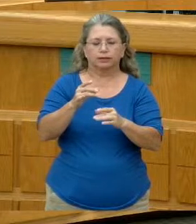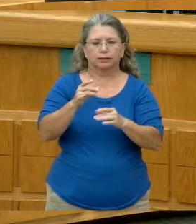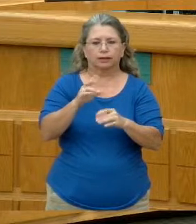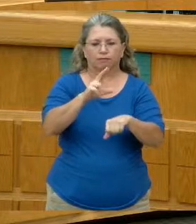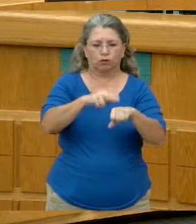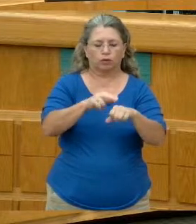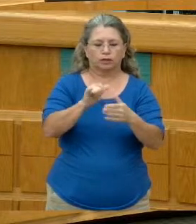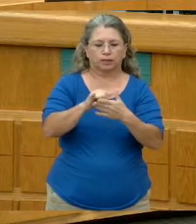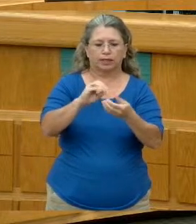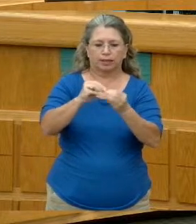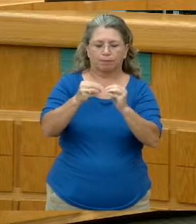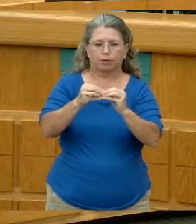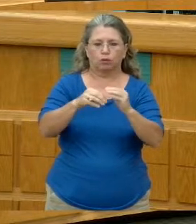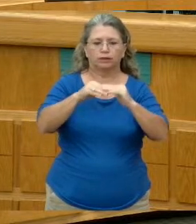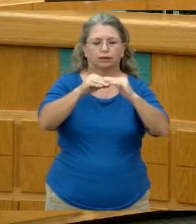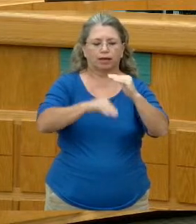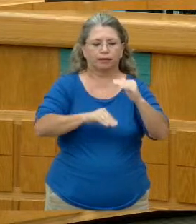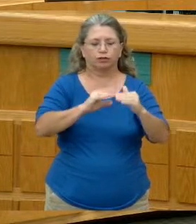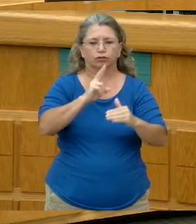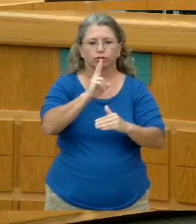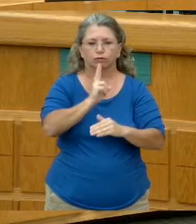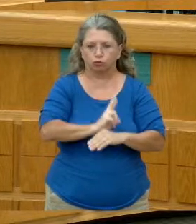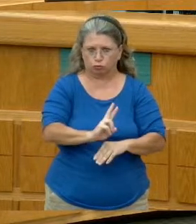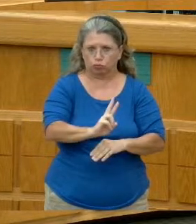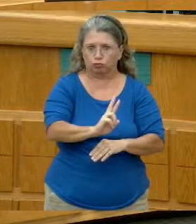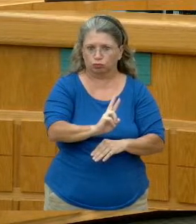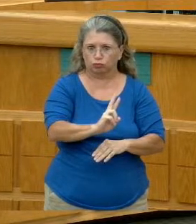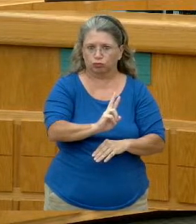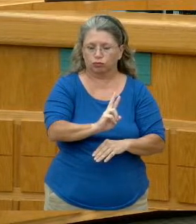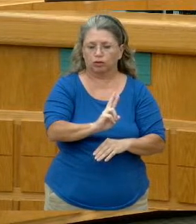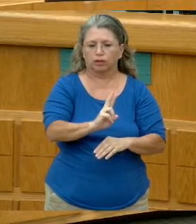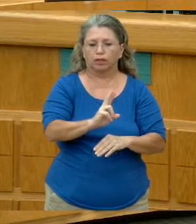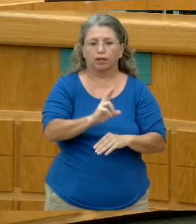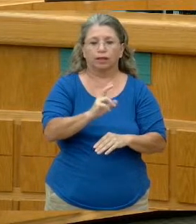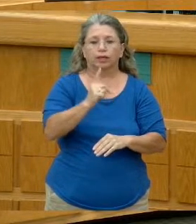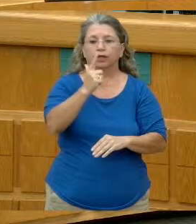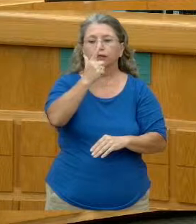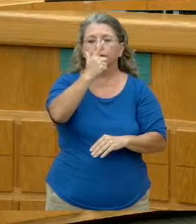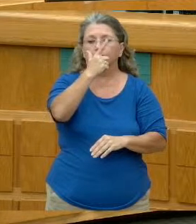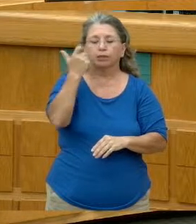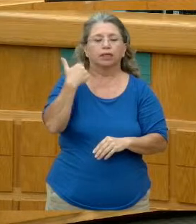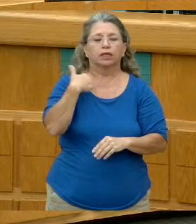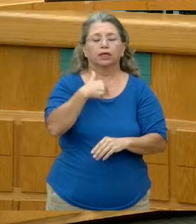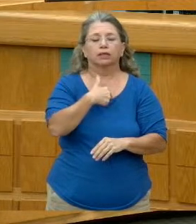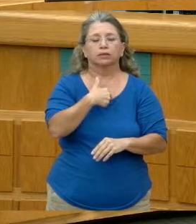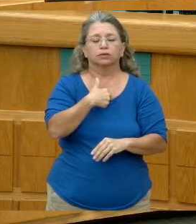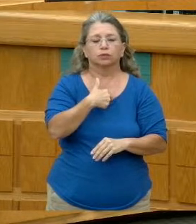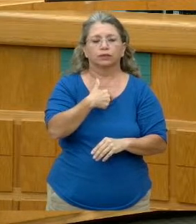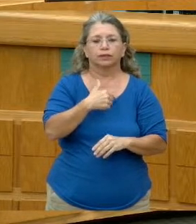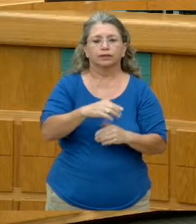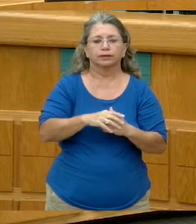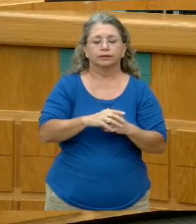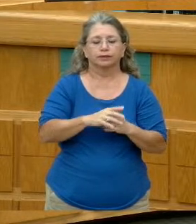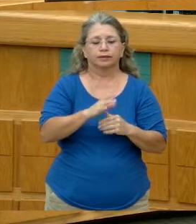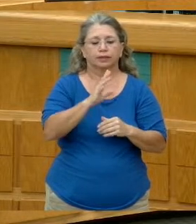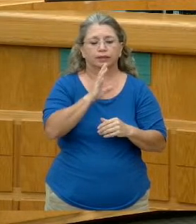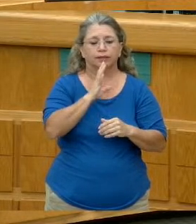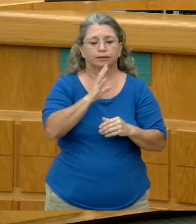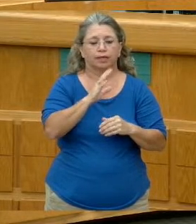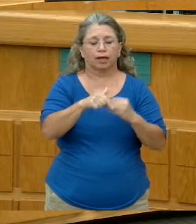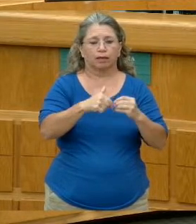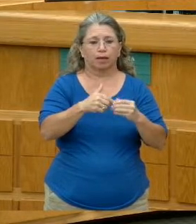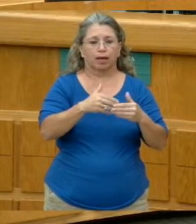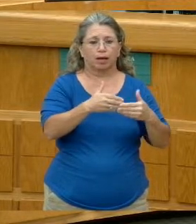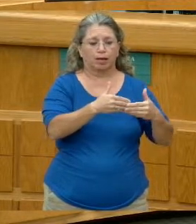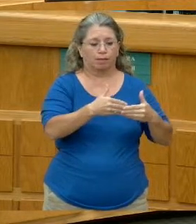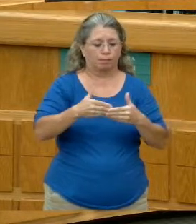number was under the age of 2, and that's because we talk about babies between the ages